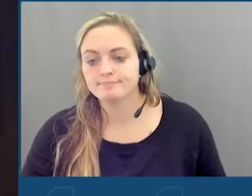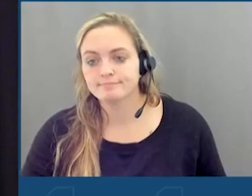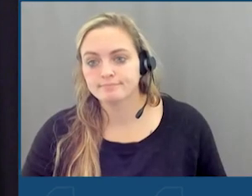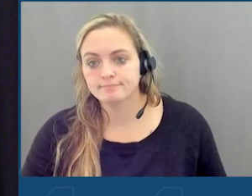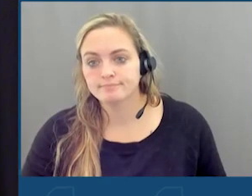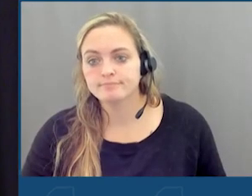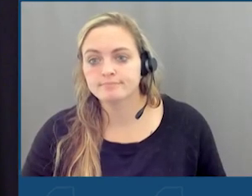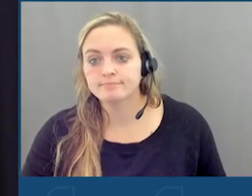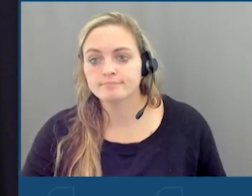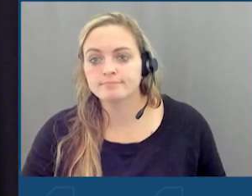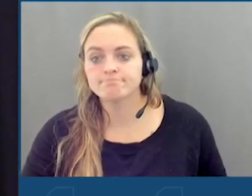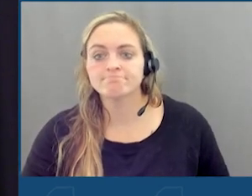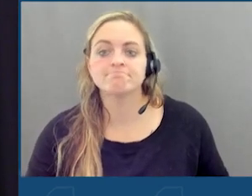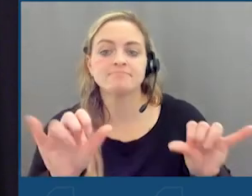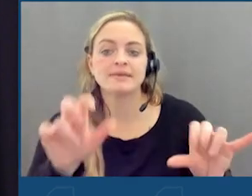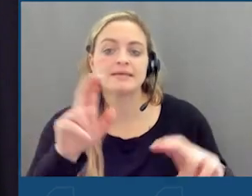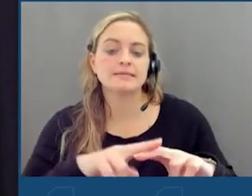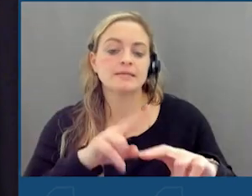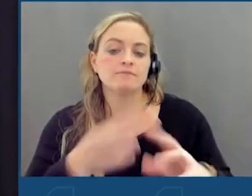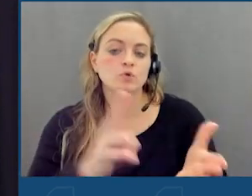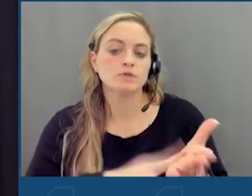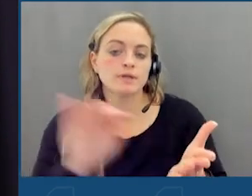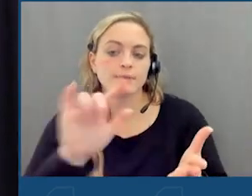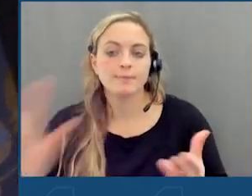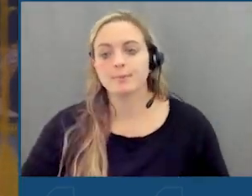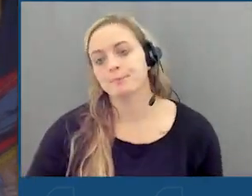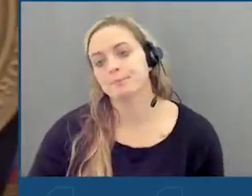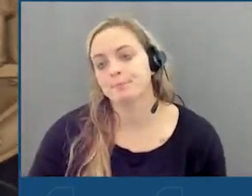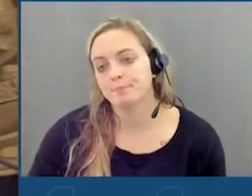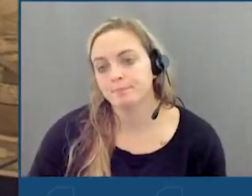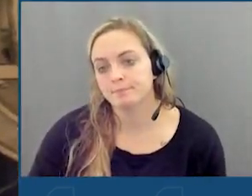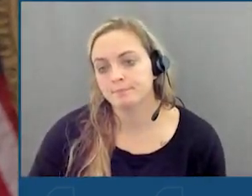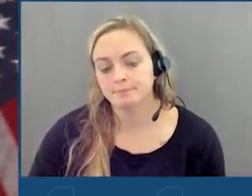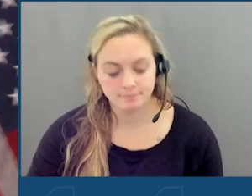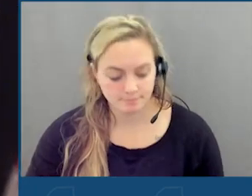Please remain seated for the signing of the bill.